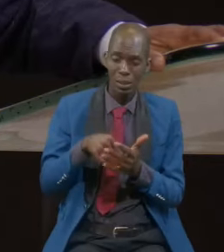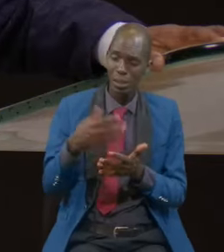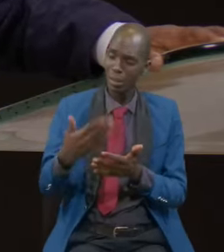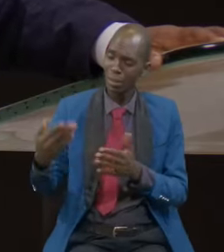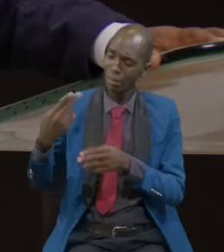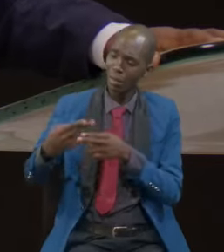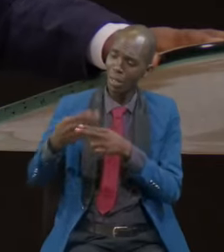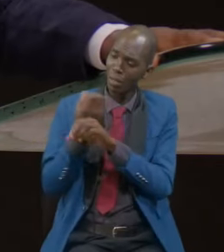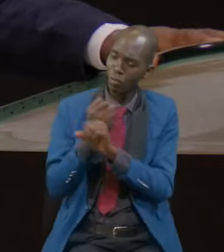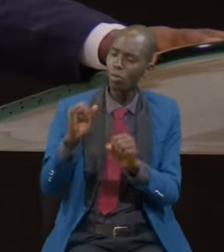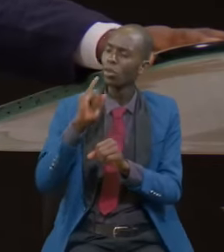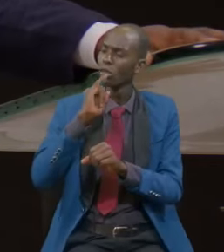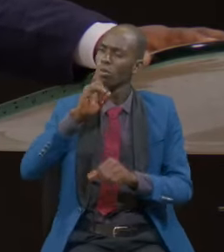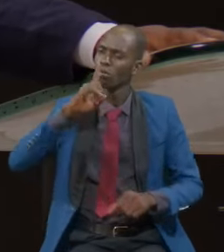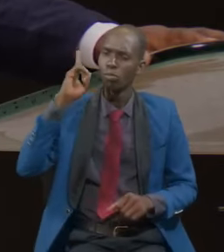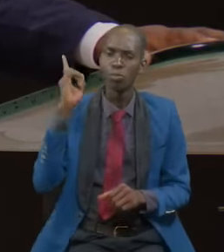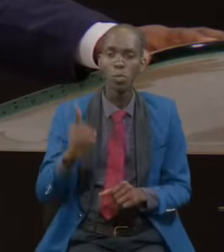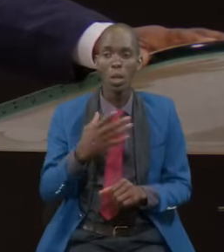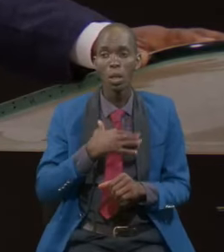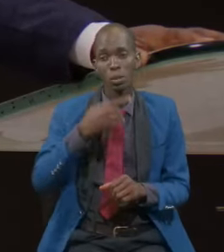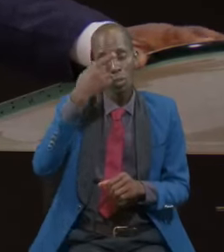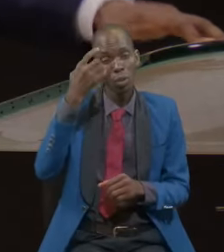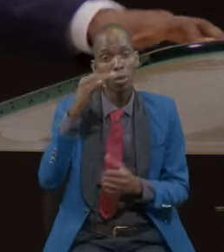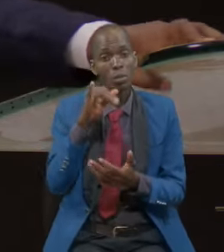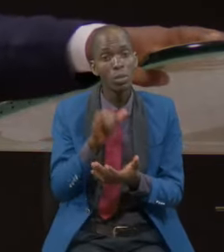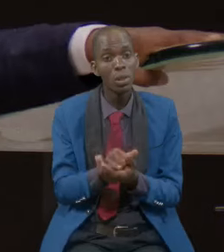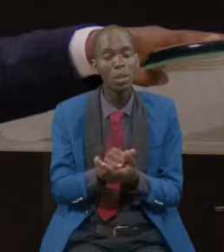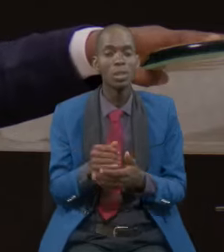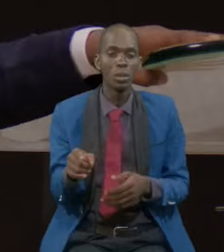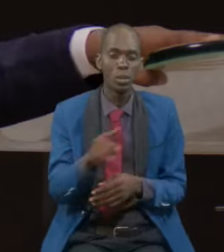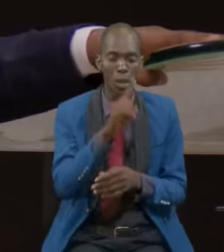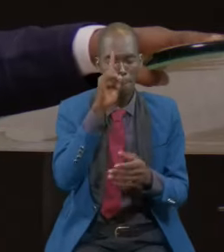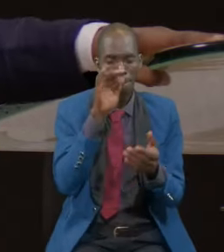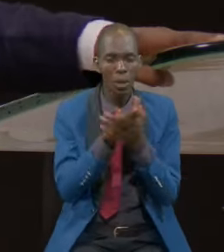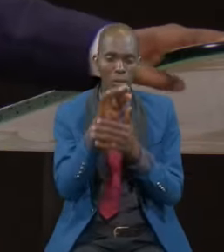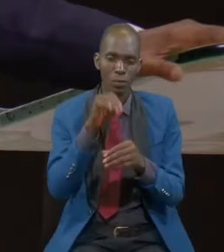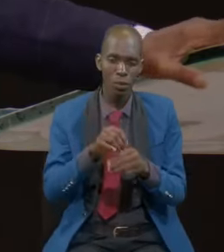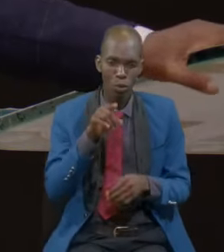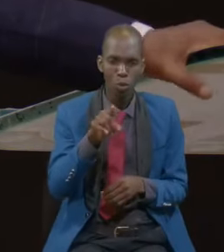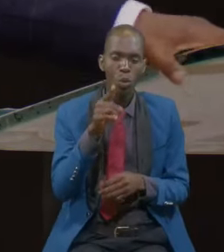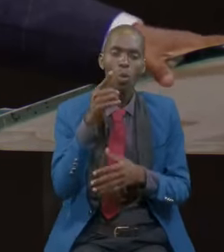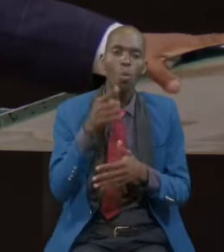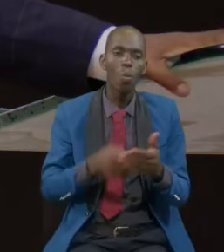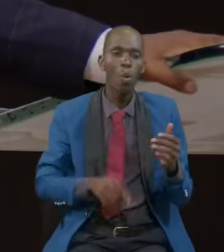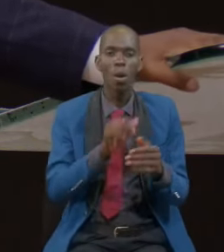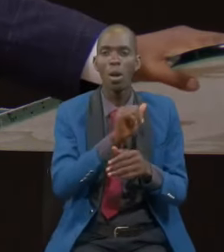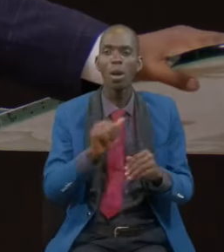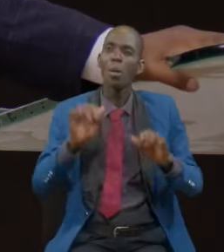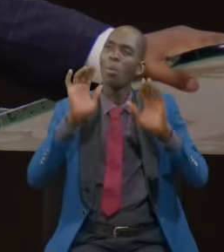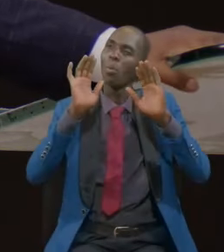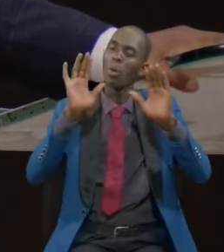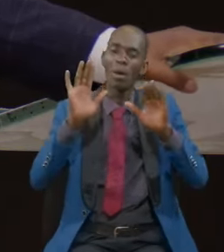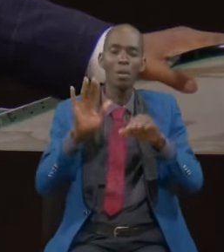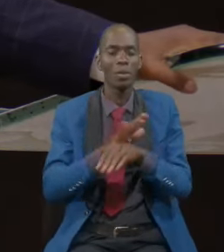is true. And because of that, they believe in you. What a wonderful thing if the